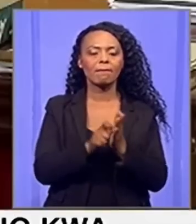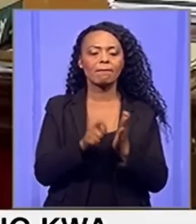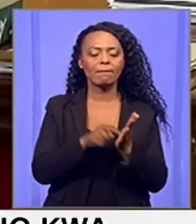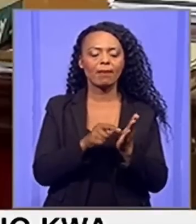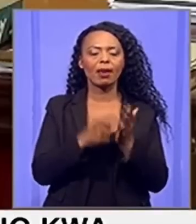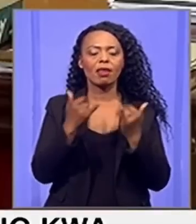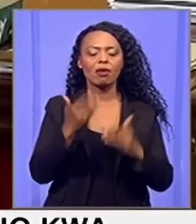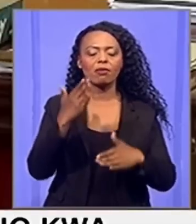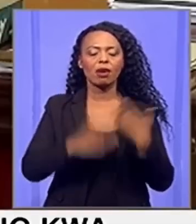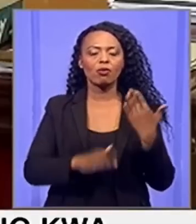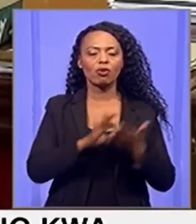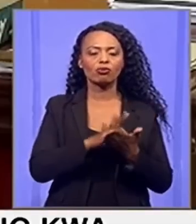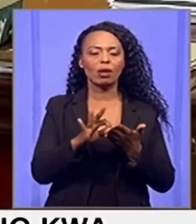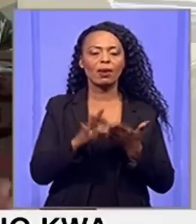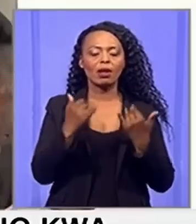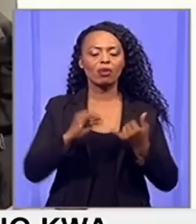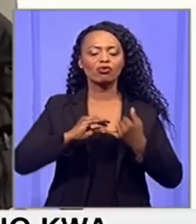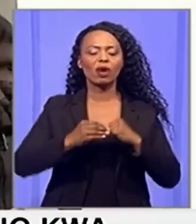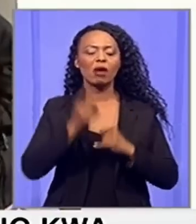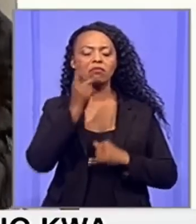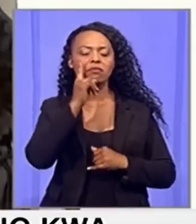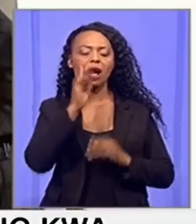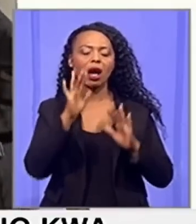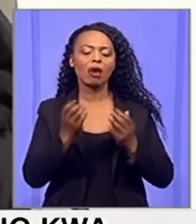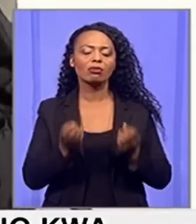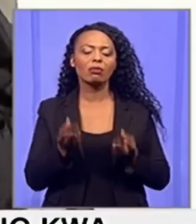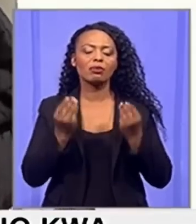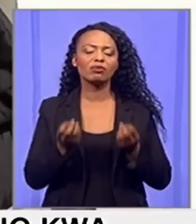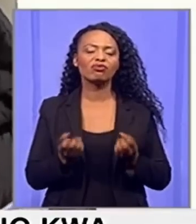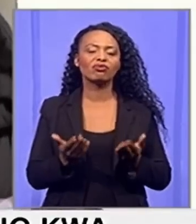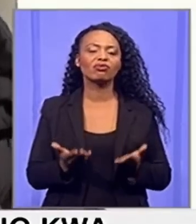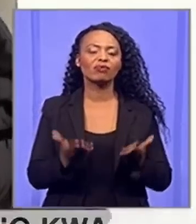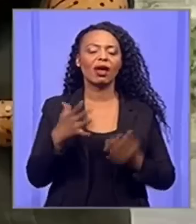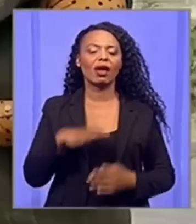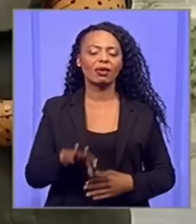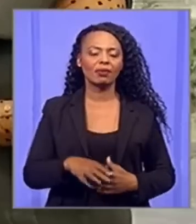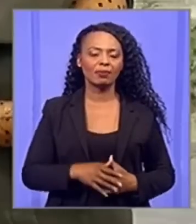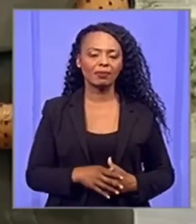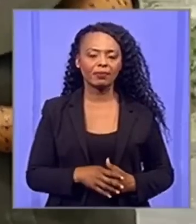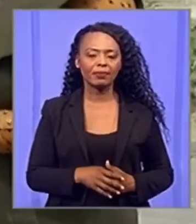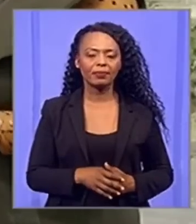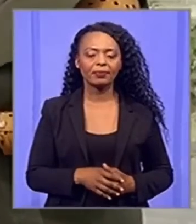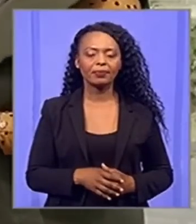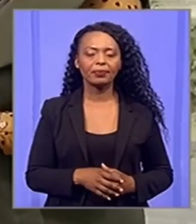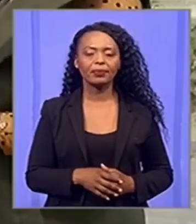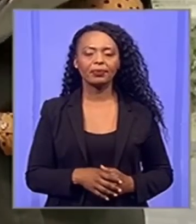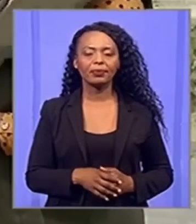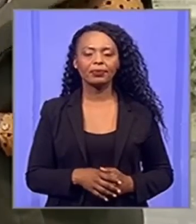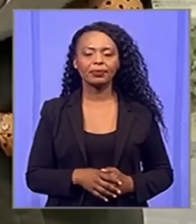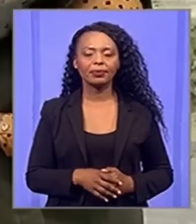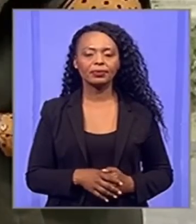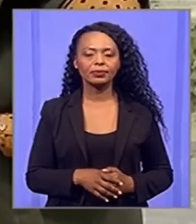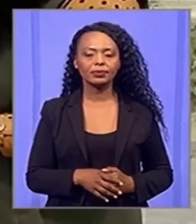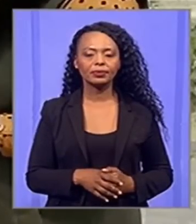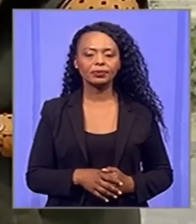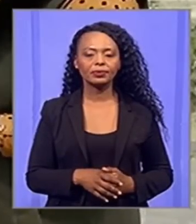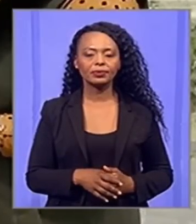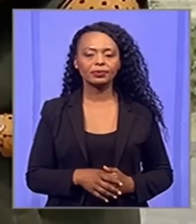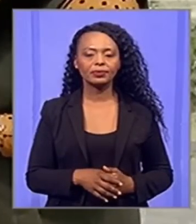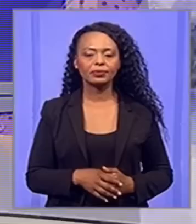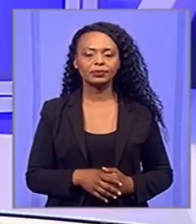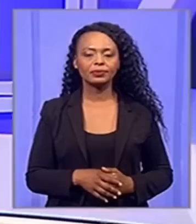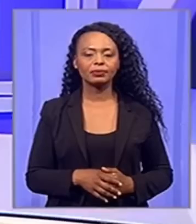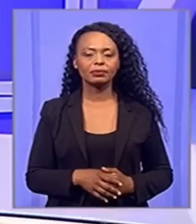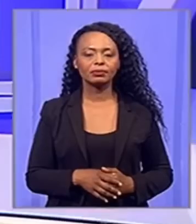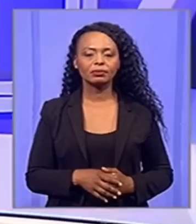kwa bokhutlhong mme ba santse ba kgaratlha go bona batsamaisi ba bangwe. Kamogelo Siekwi, dikgang tsa SABC, Botshabelo.